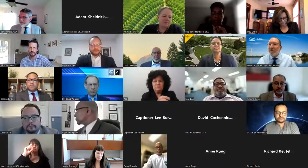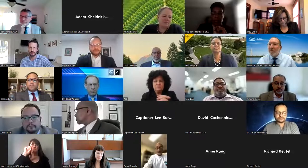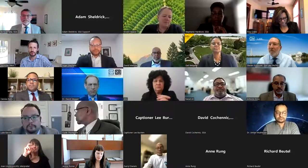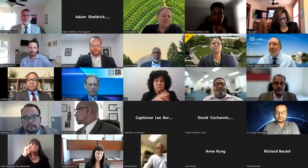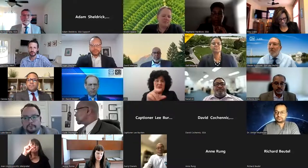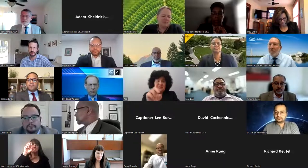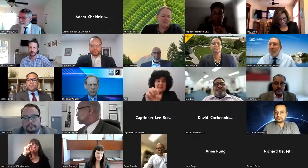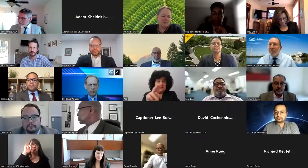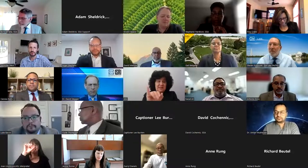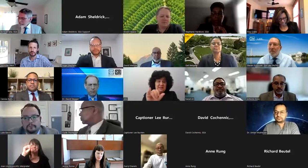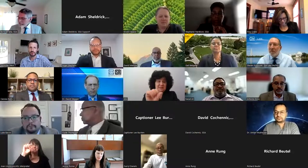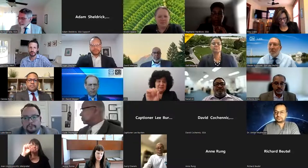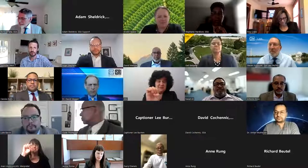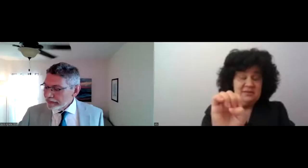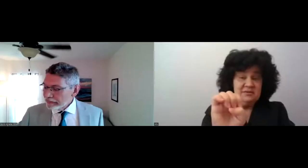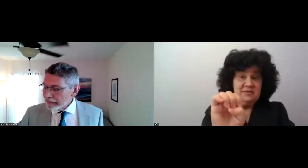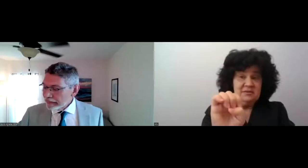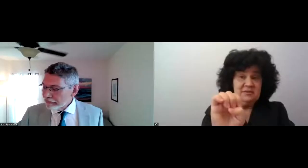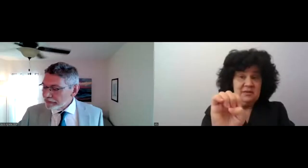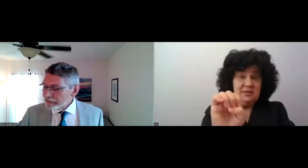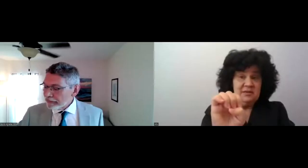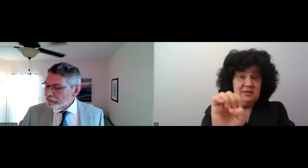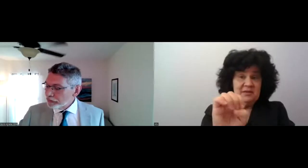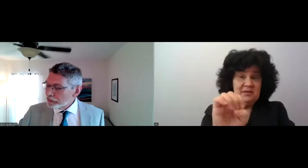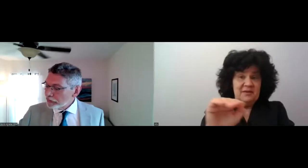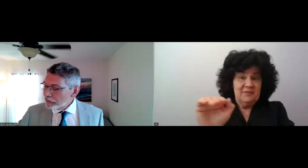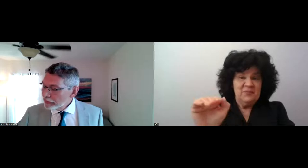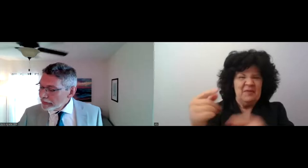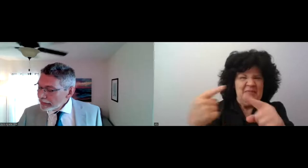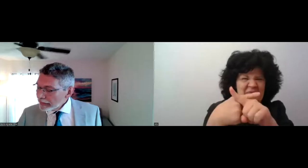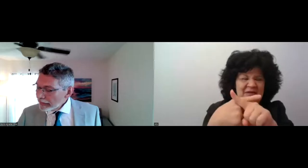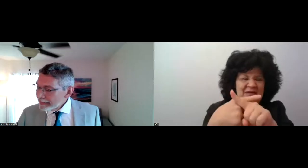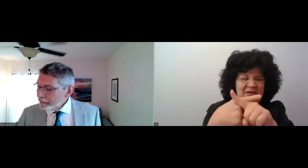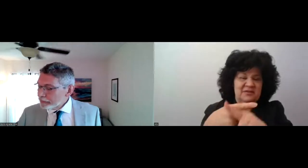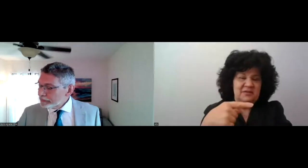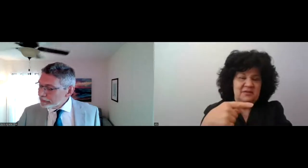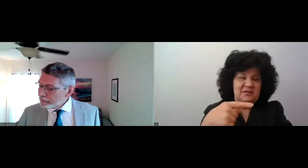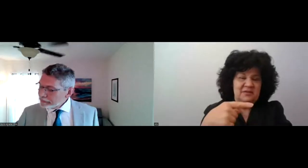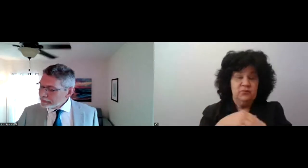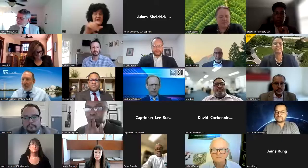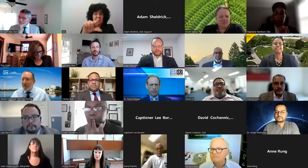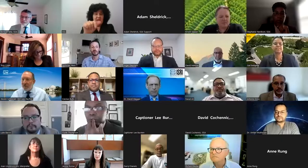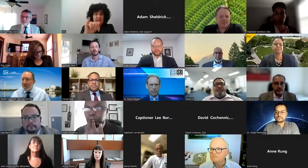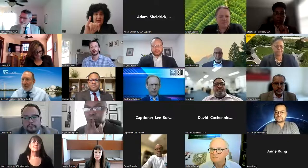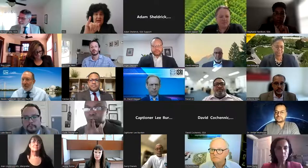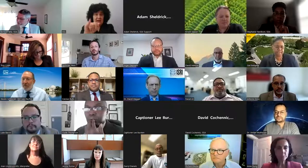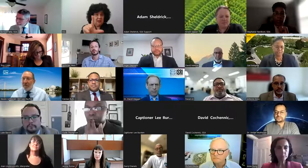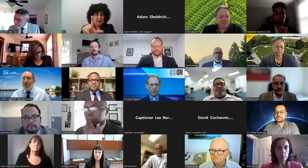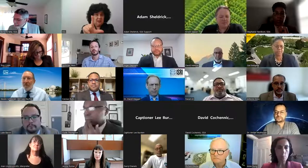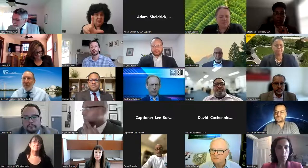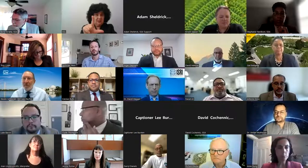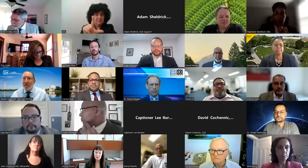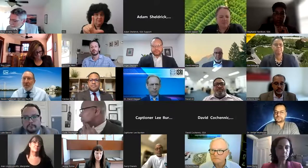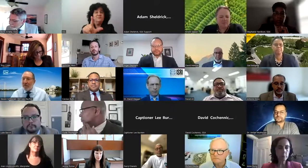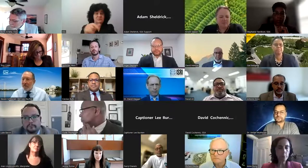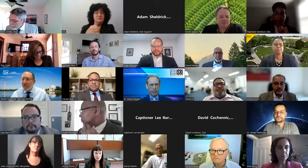Denise. I know Denise had a conflict this afternoon. Gail. Present. Good